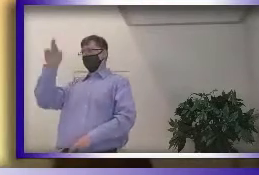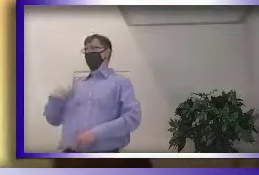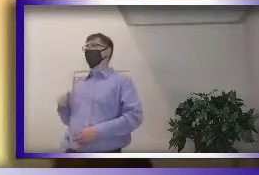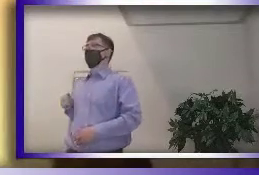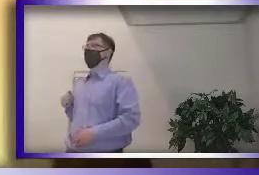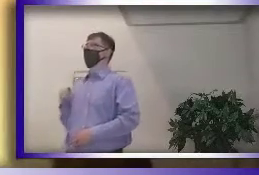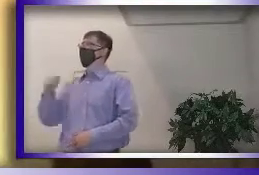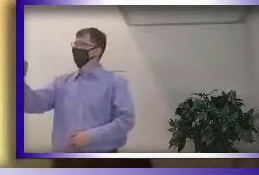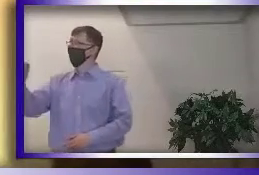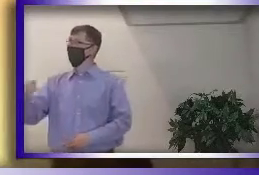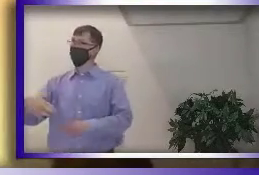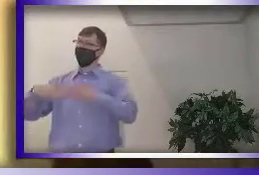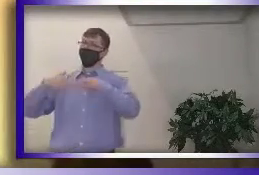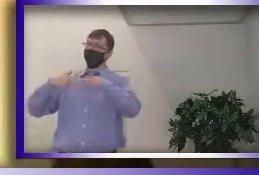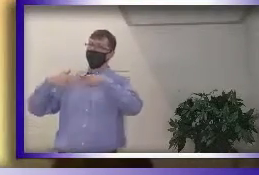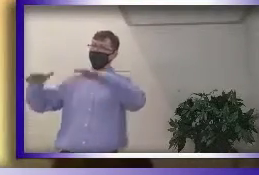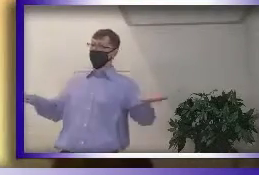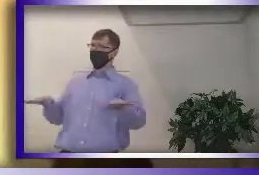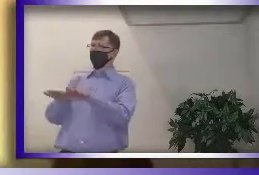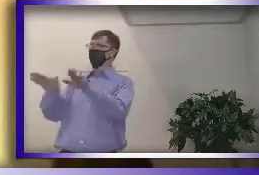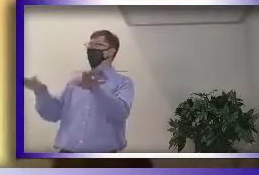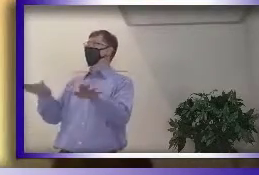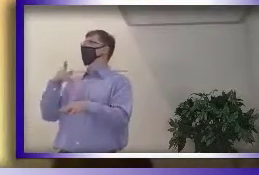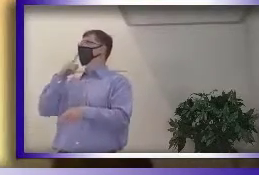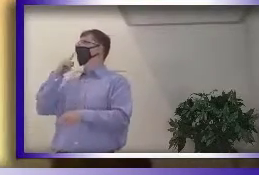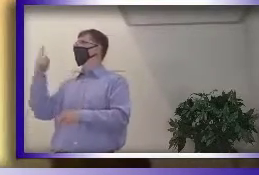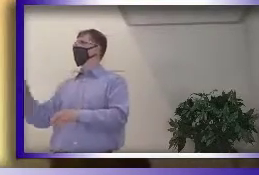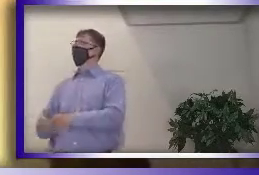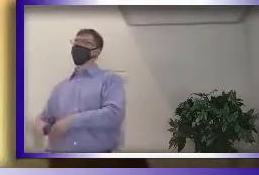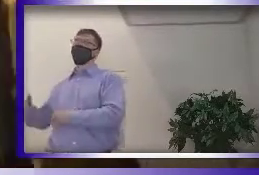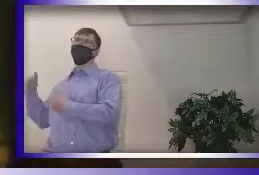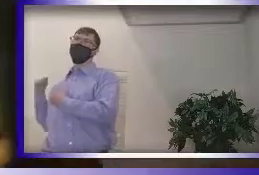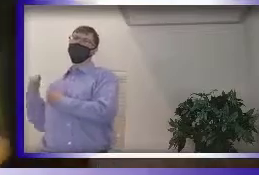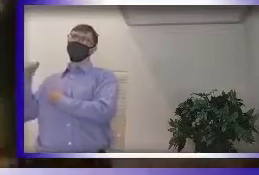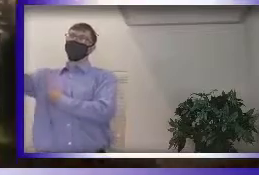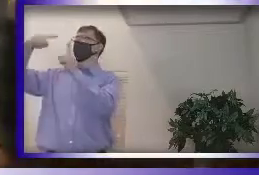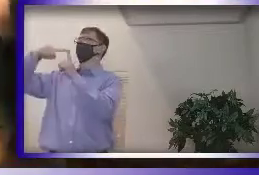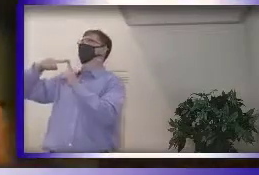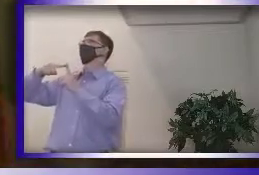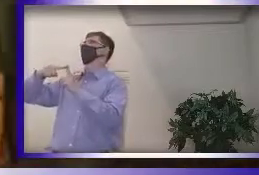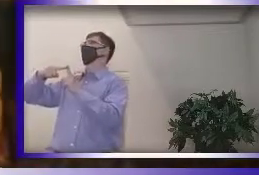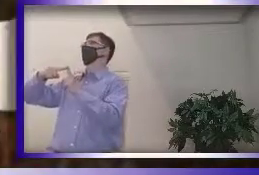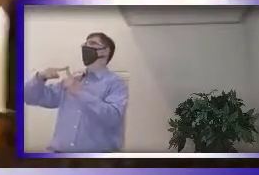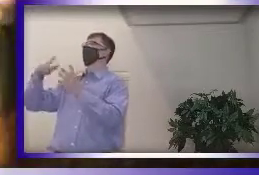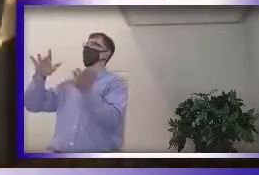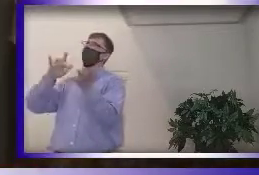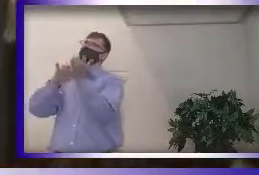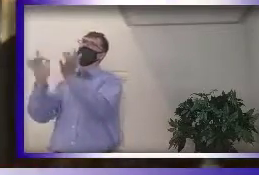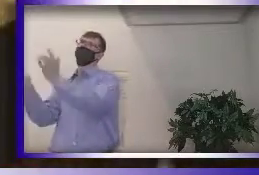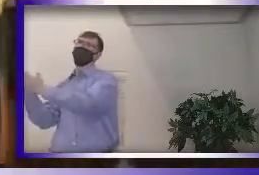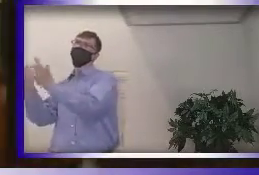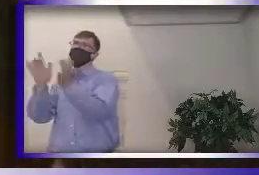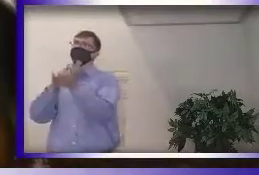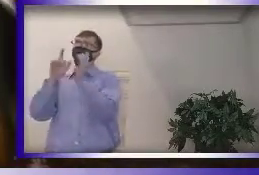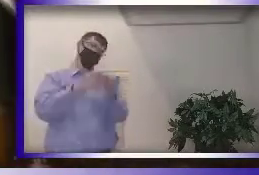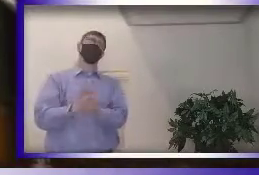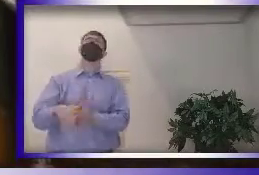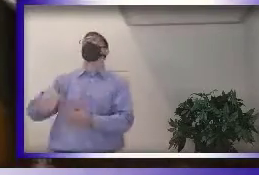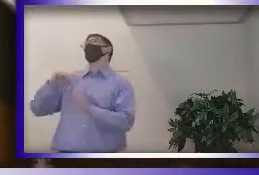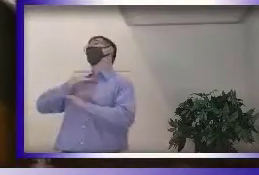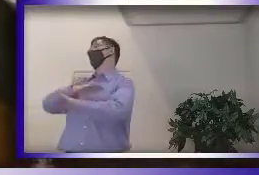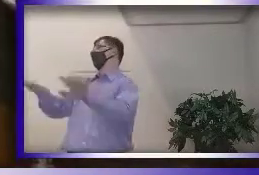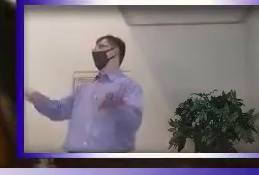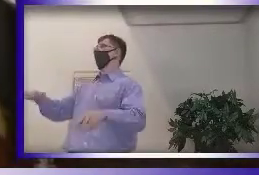Jesus said, not me, but the Father within me, the one within me, the infinite being, does the